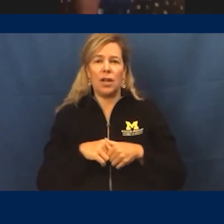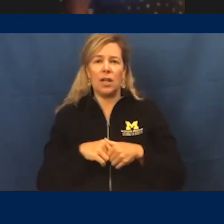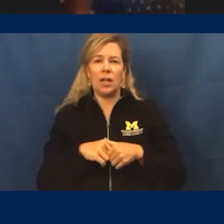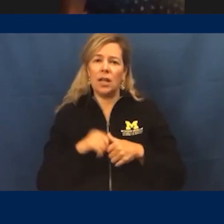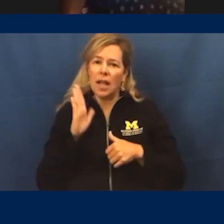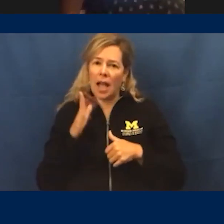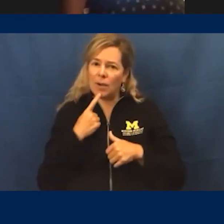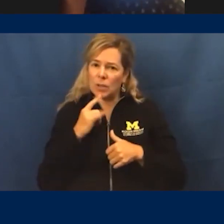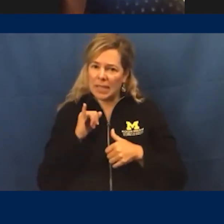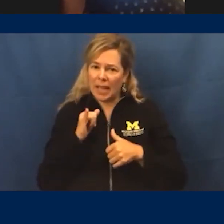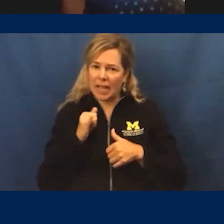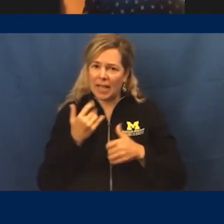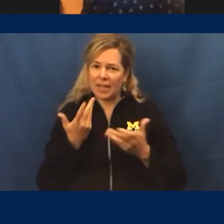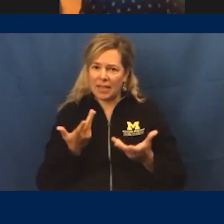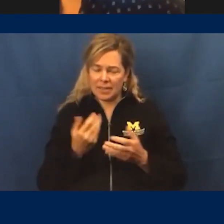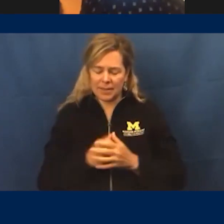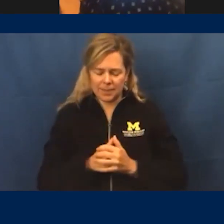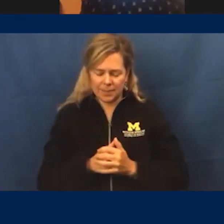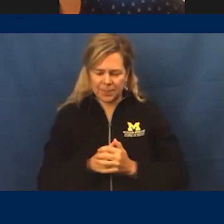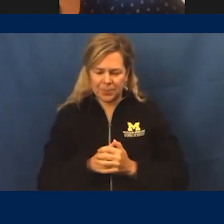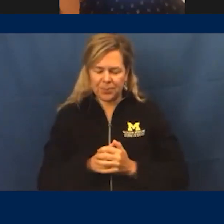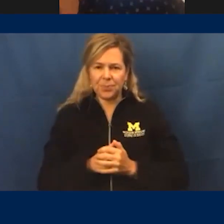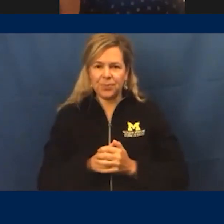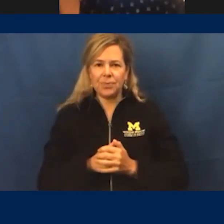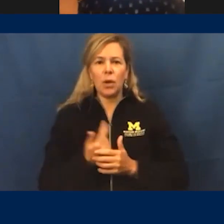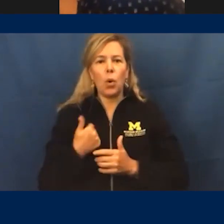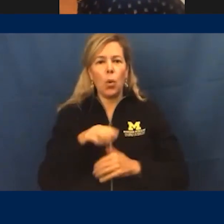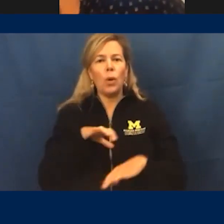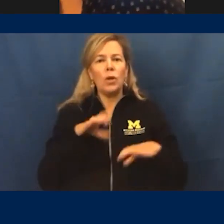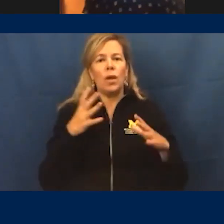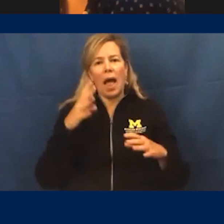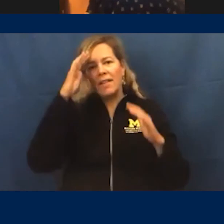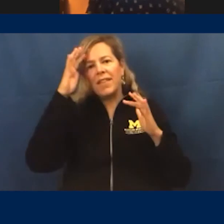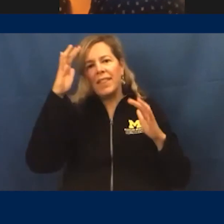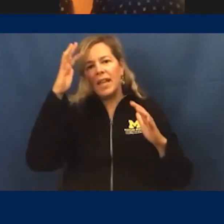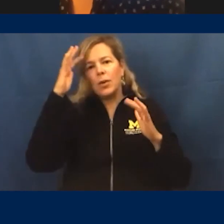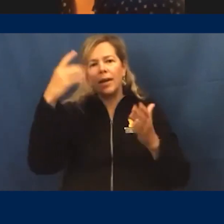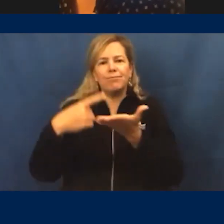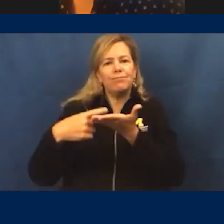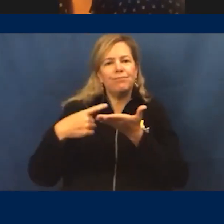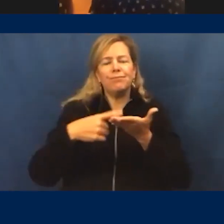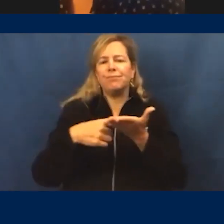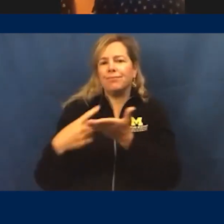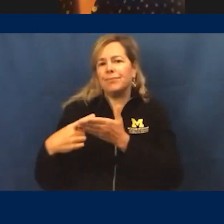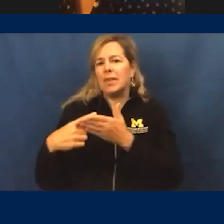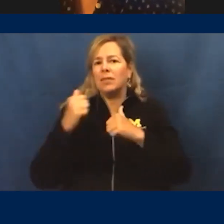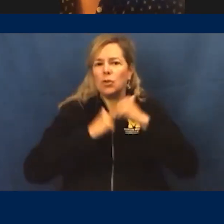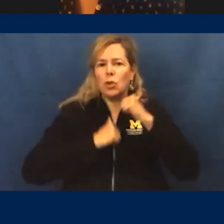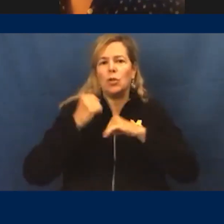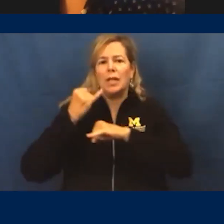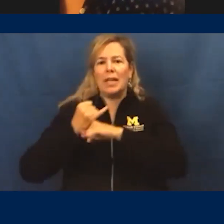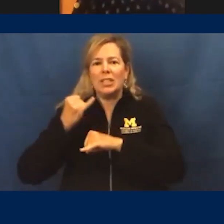say this, which is, we do a lot of theorizing about the structural racism and institutional racism